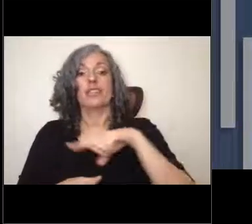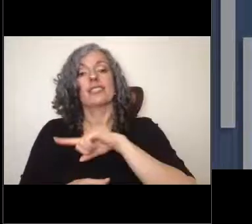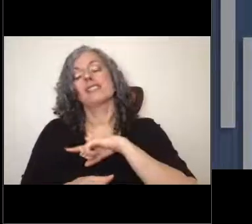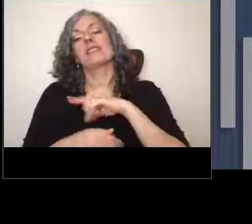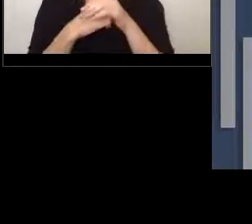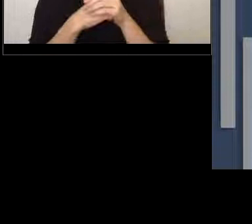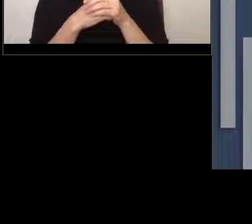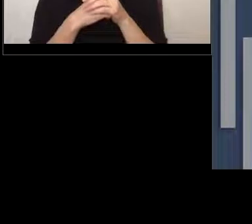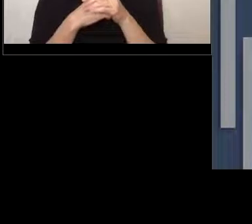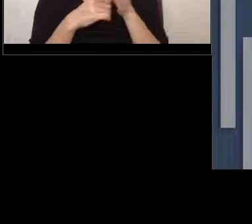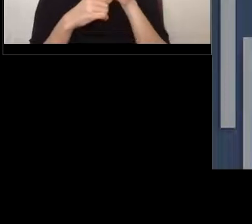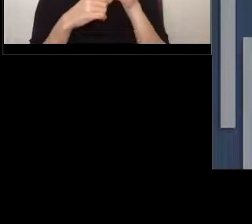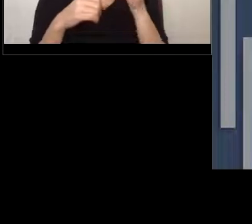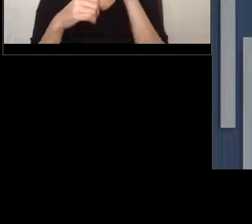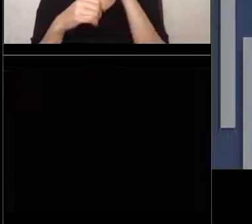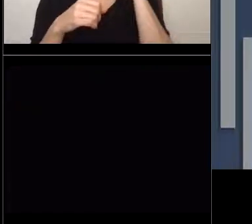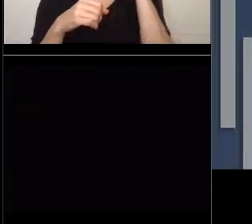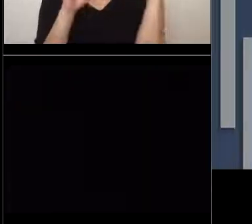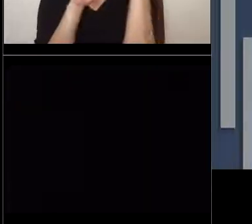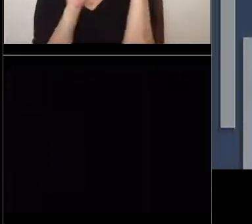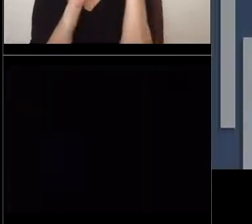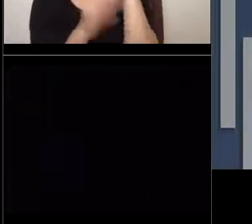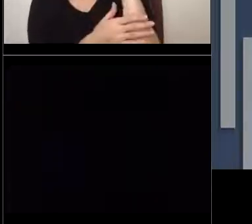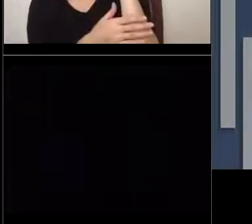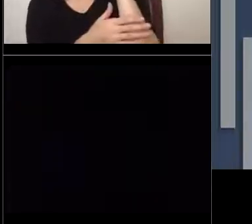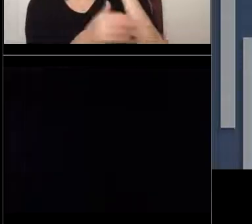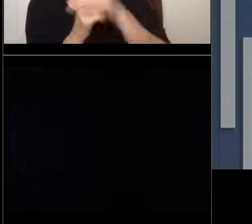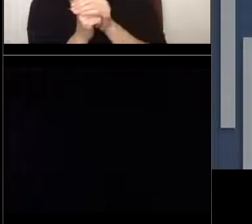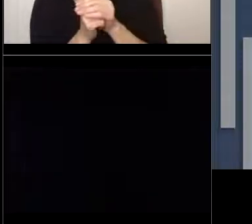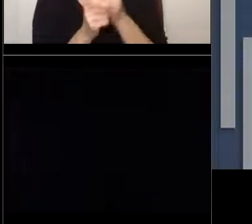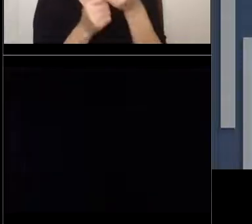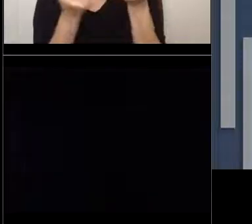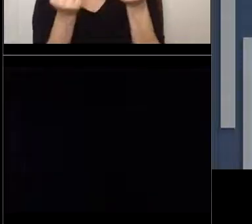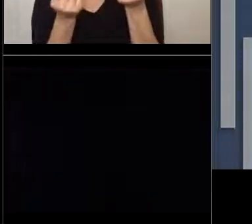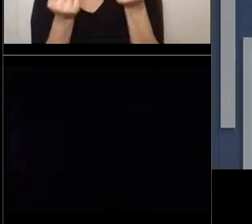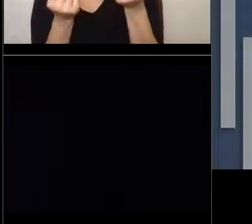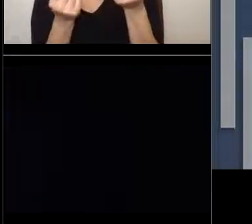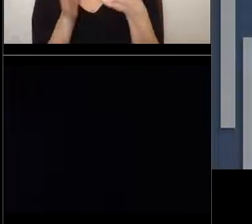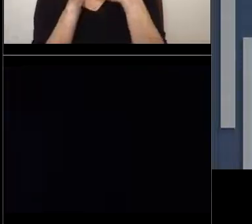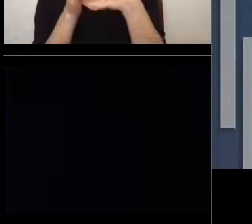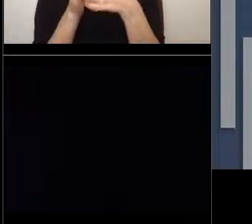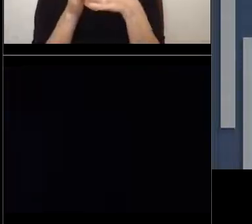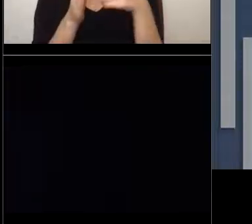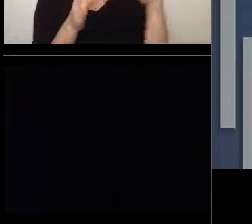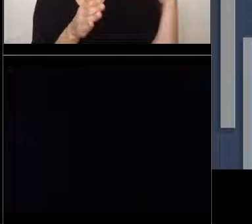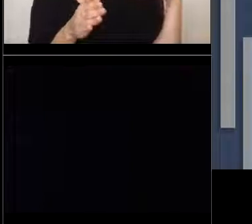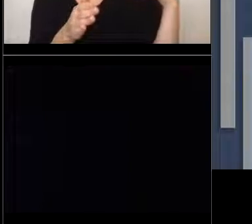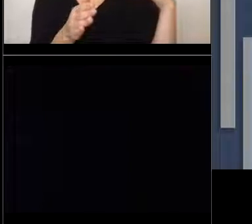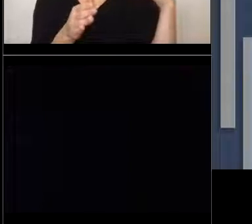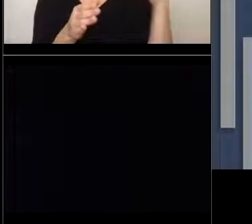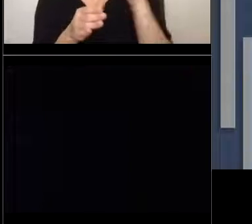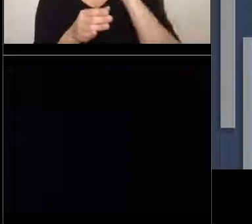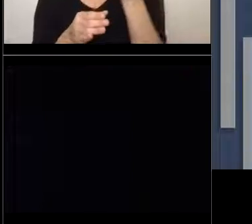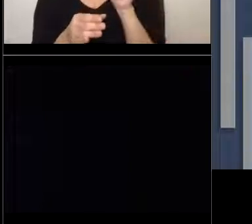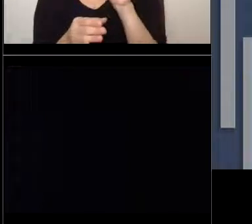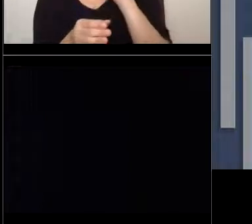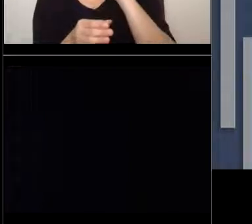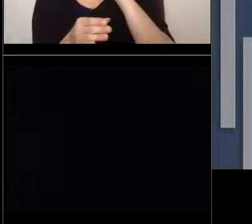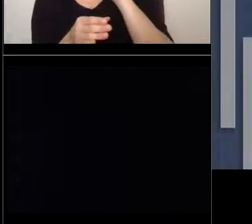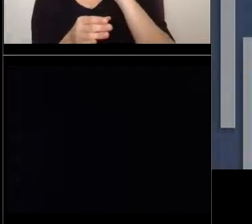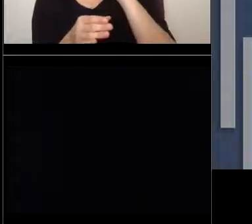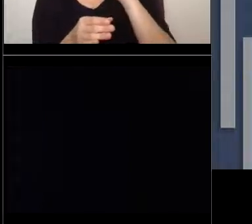bill yesterday during his remarks, and what it does is it requires the commission by January 2025 and